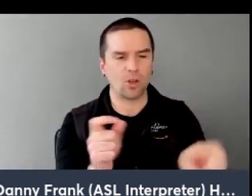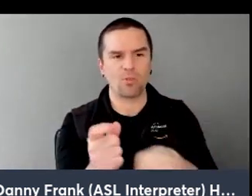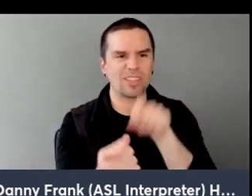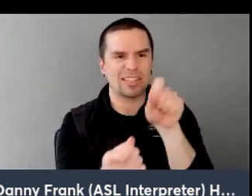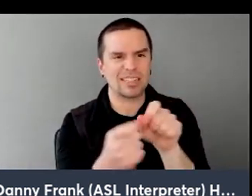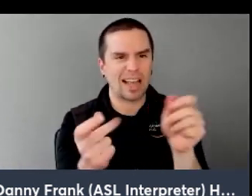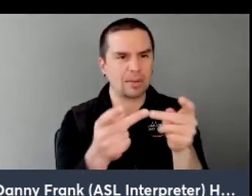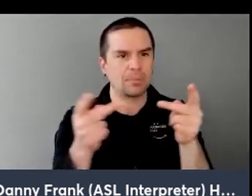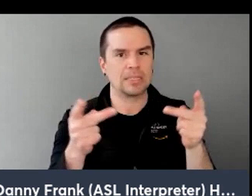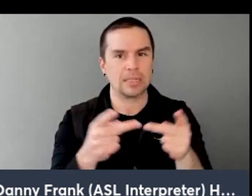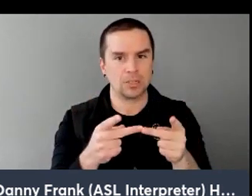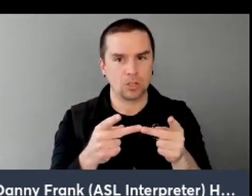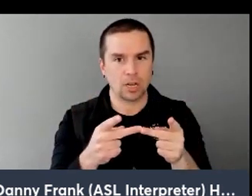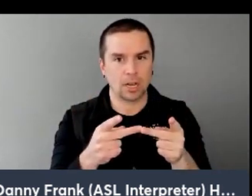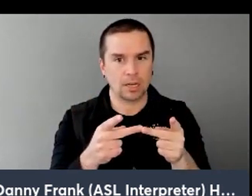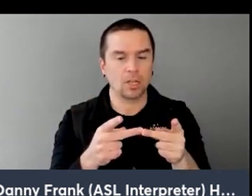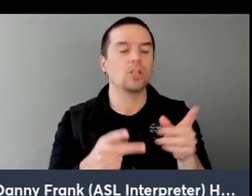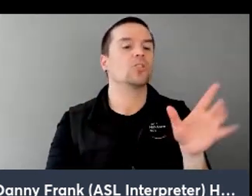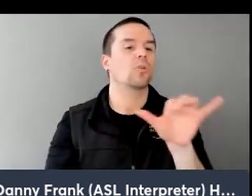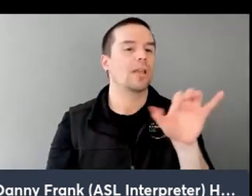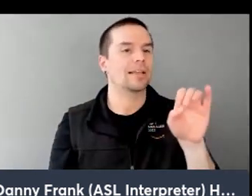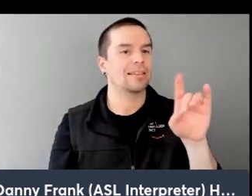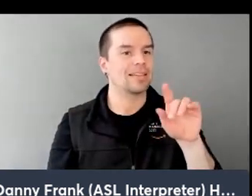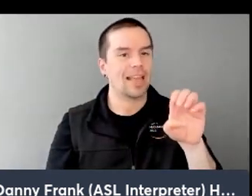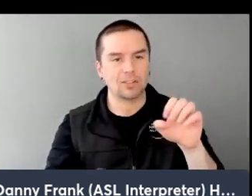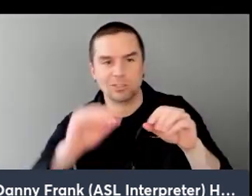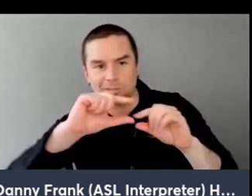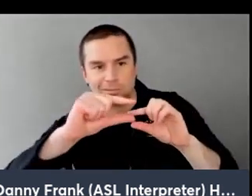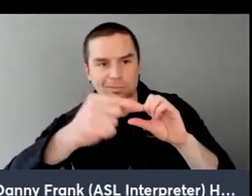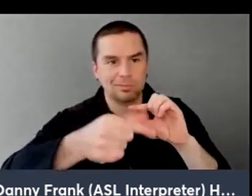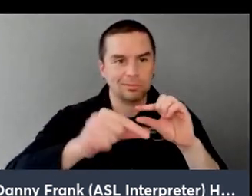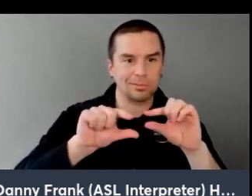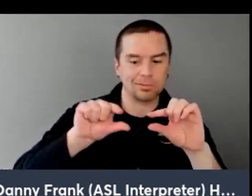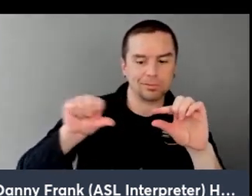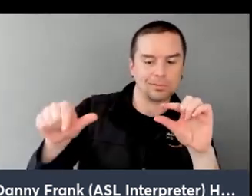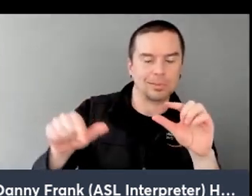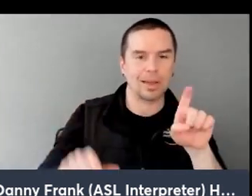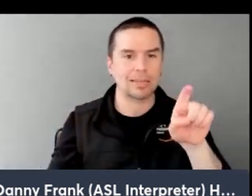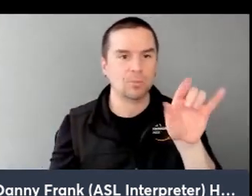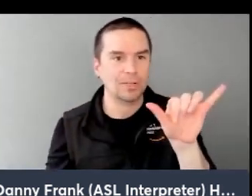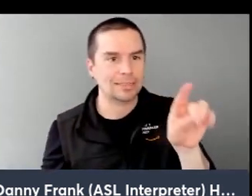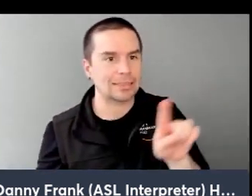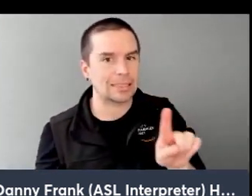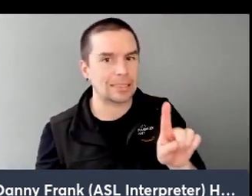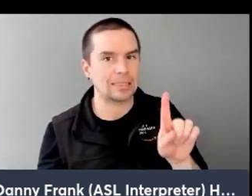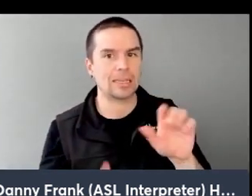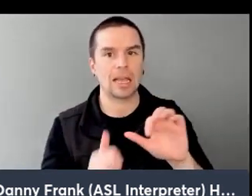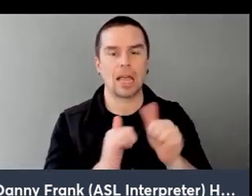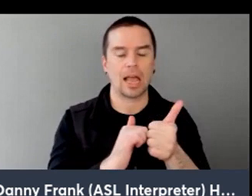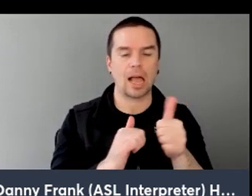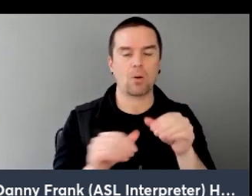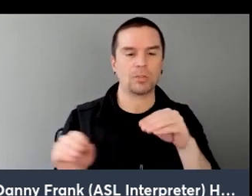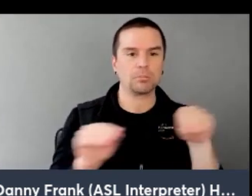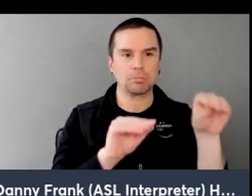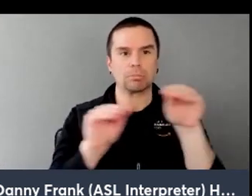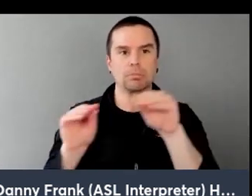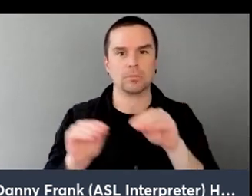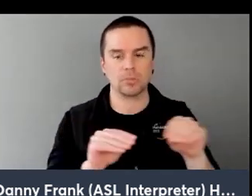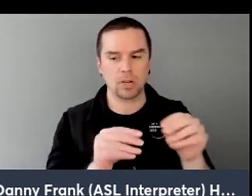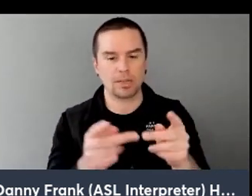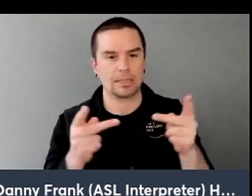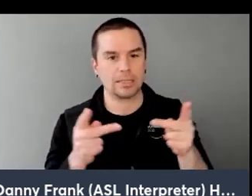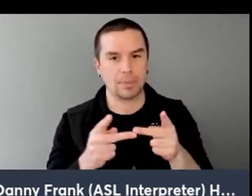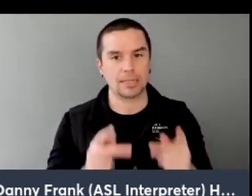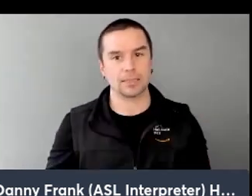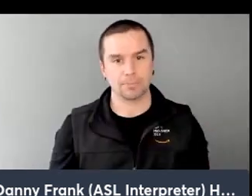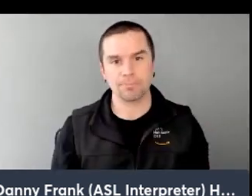So like the pose of the object, X, Y, Z, and the translation and rotation over space so that it can successfully come in and grab it. Okay. So